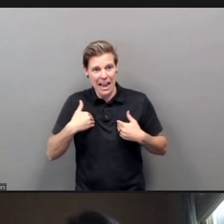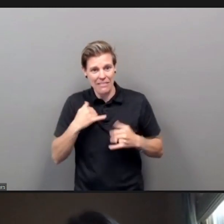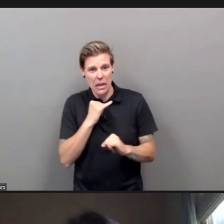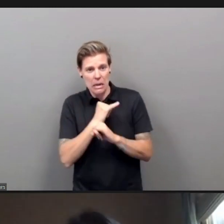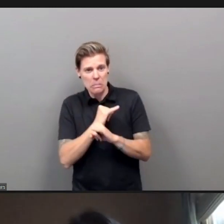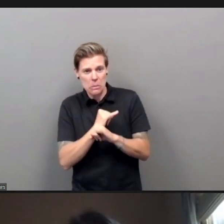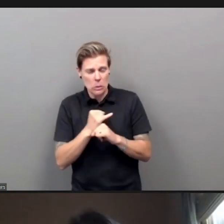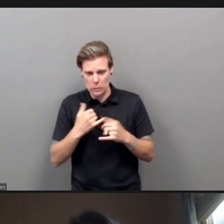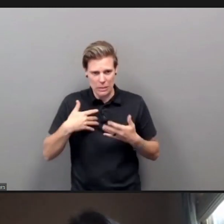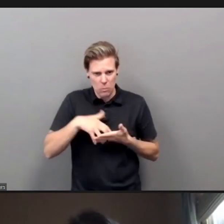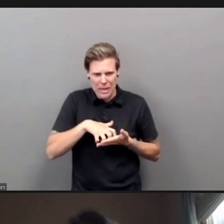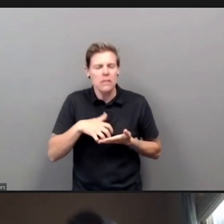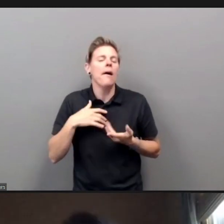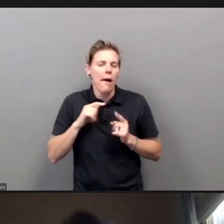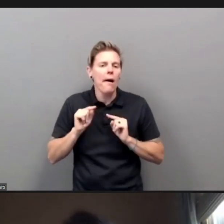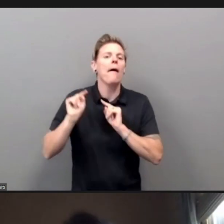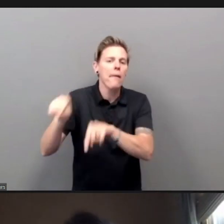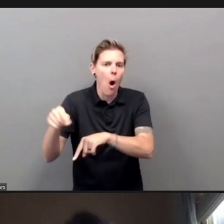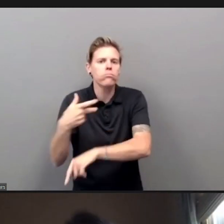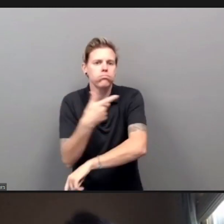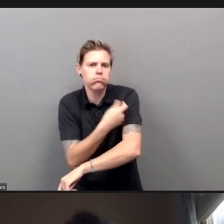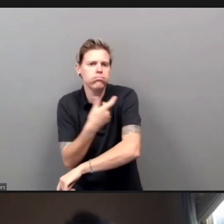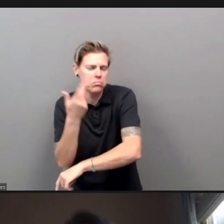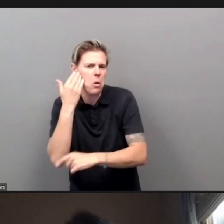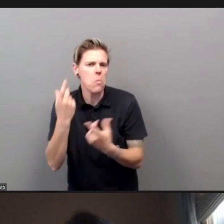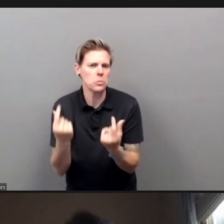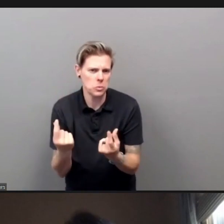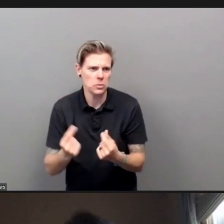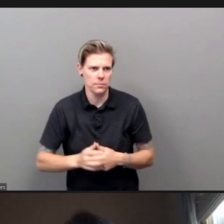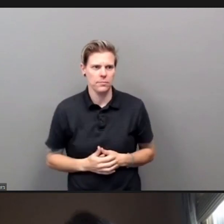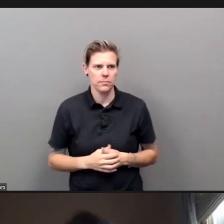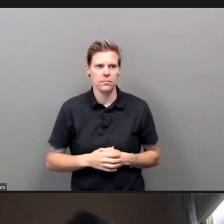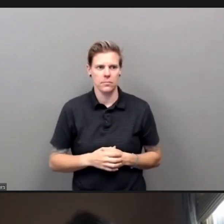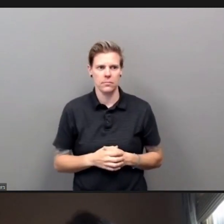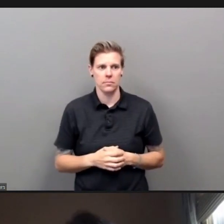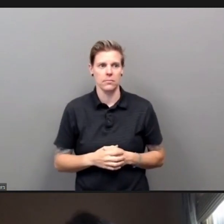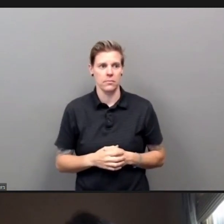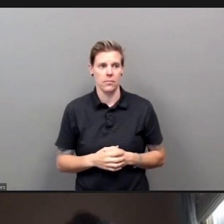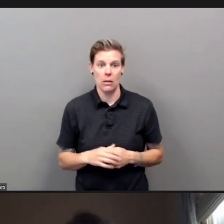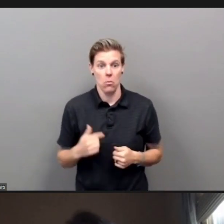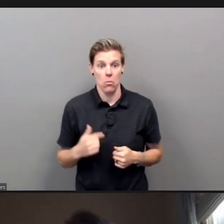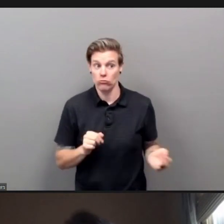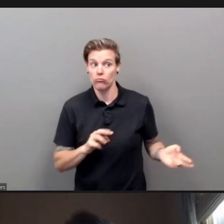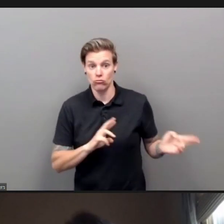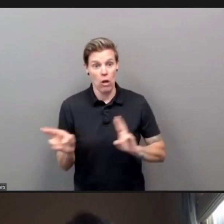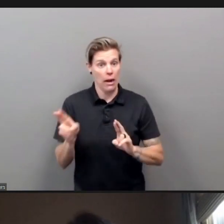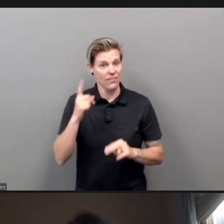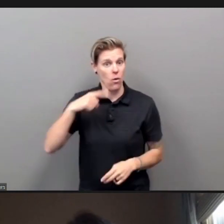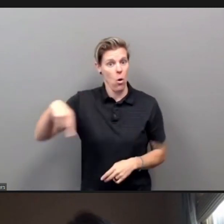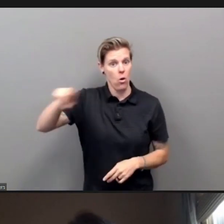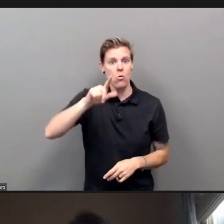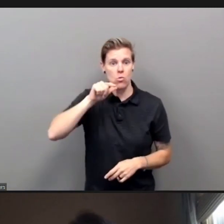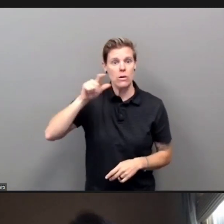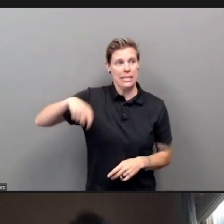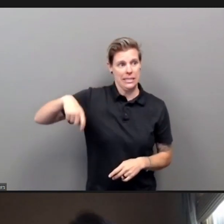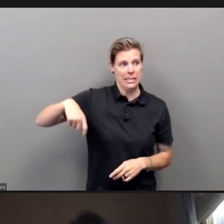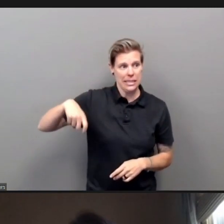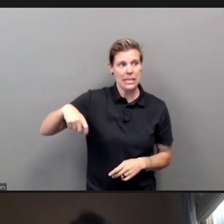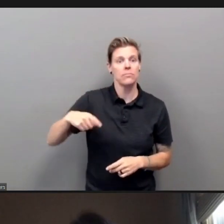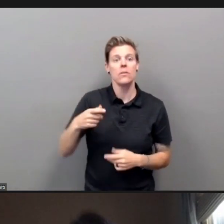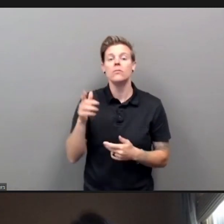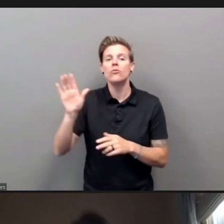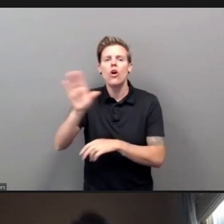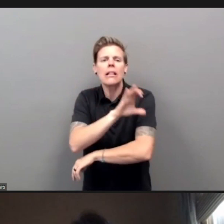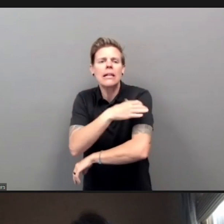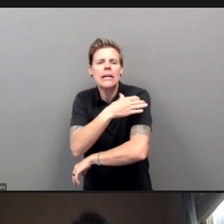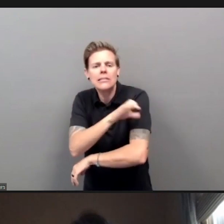that transition. We're very grateful to people for stepping up and being willing to bring those vaccines on board in their clinics. So, because